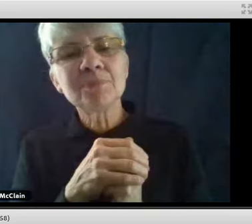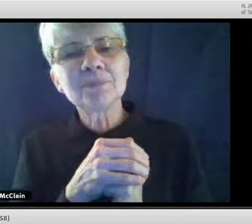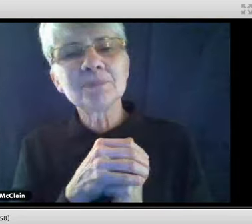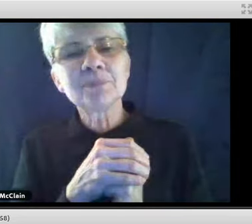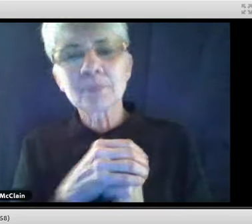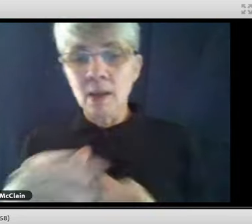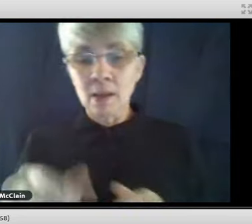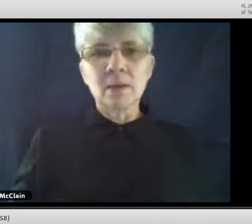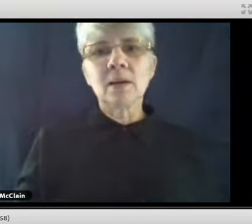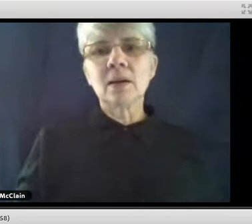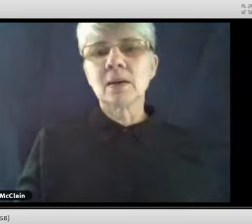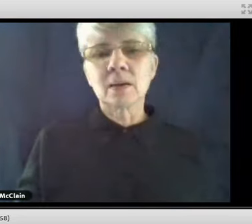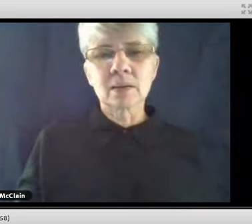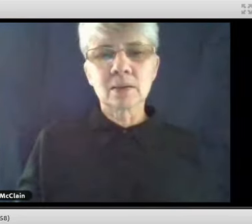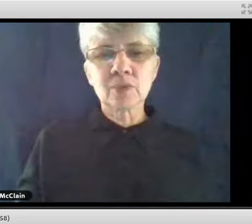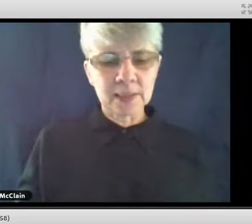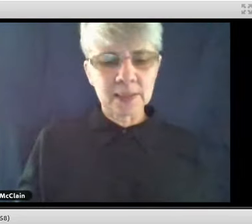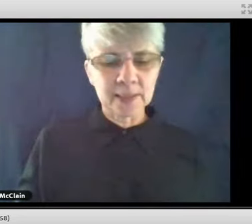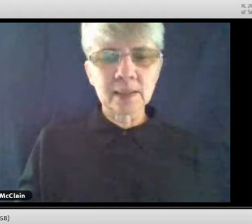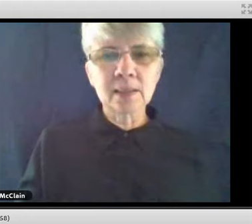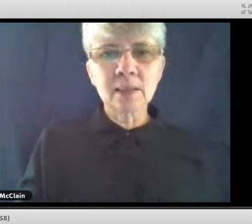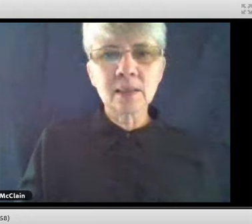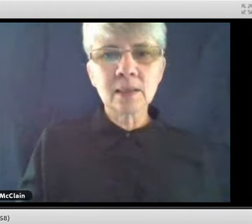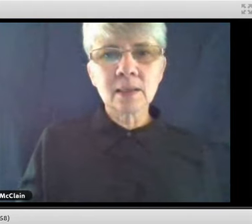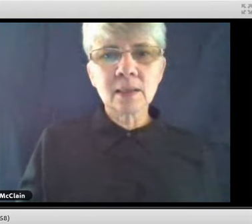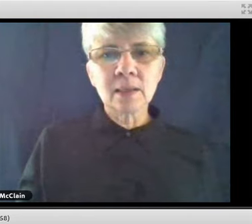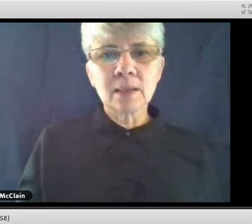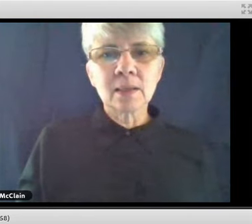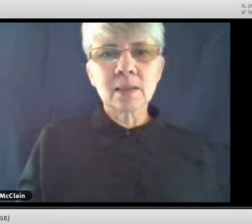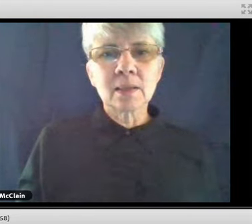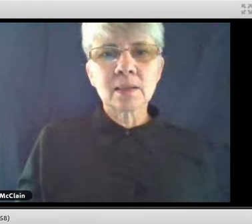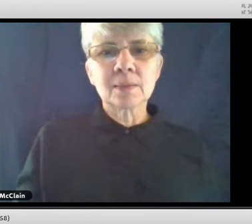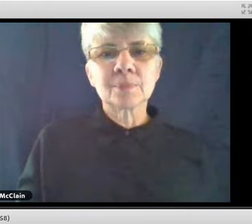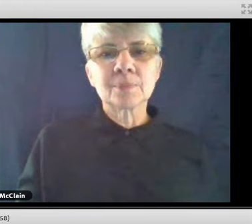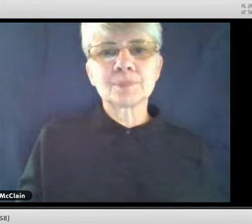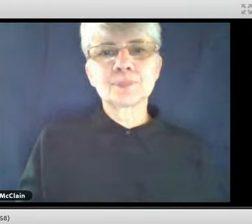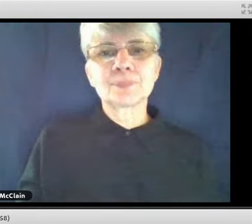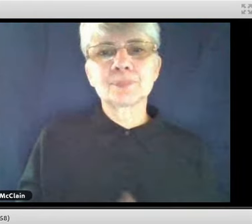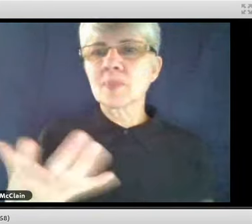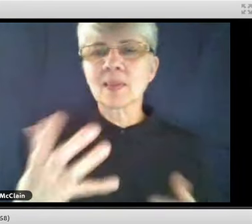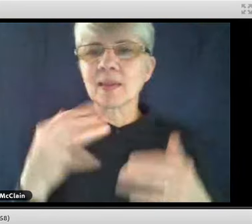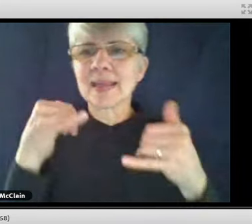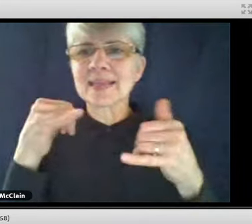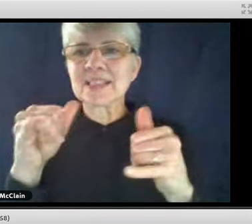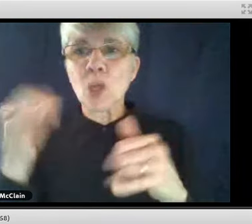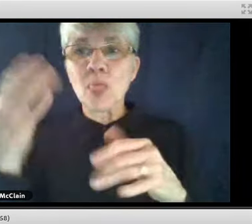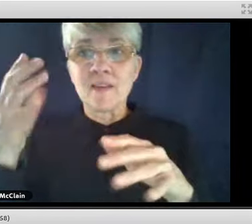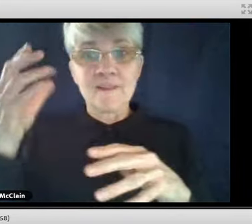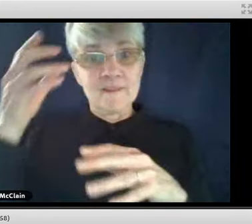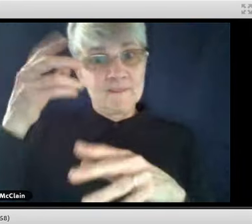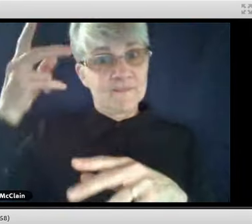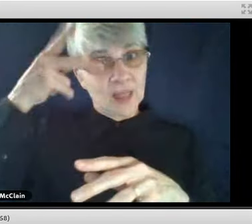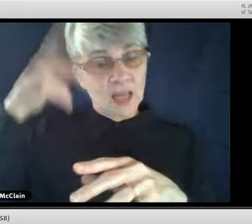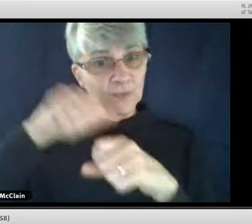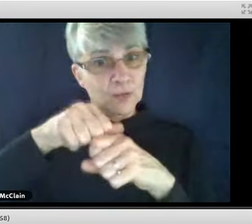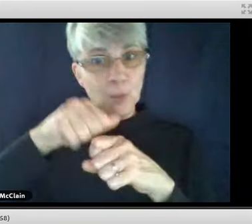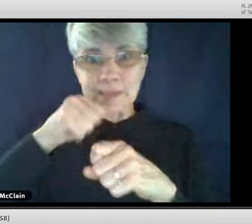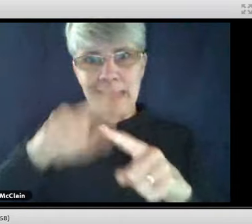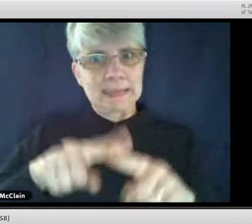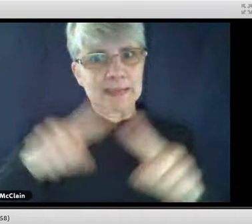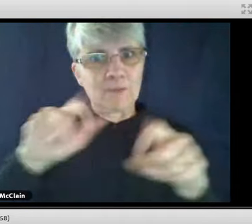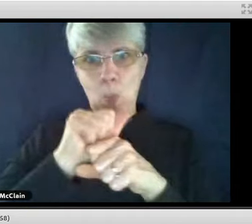Okay. But does this make sense? Why this? It's still the Philosopher's Stone as far as we know. This is not like a completely different